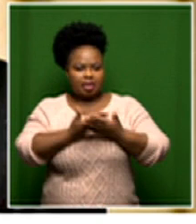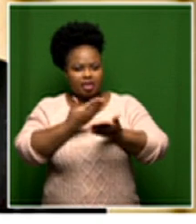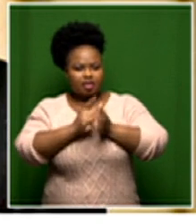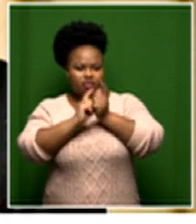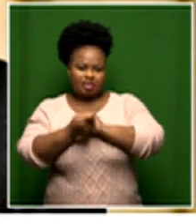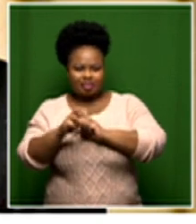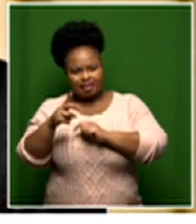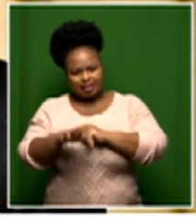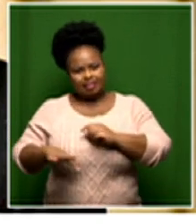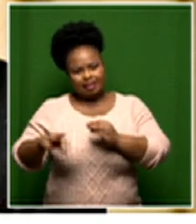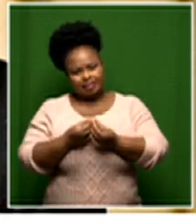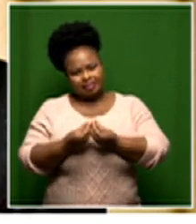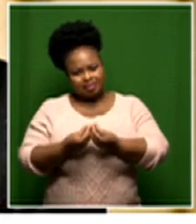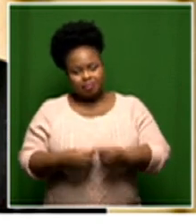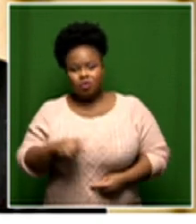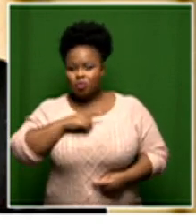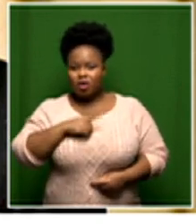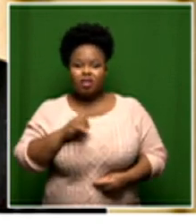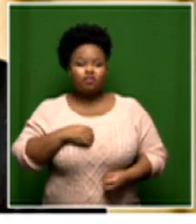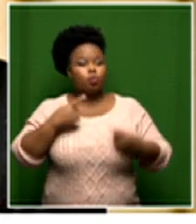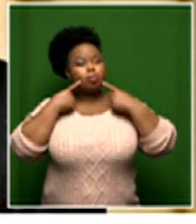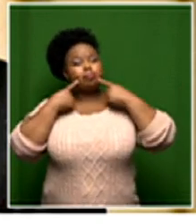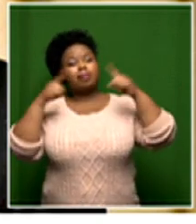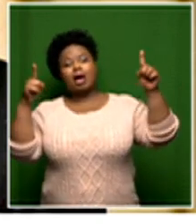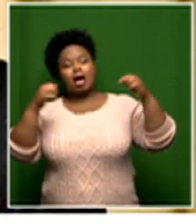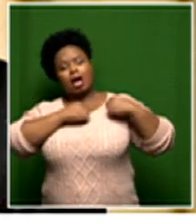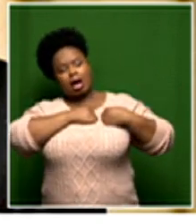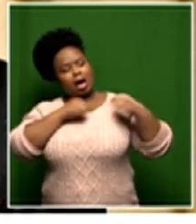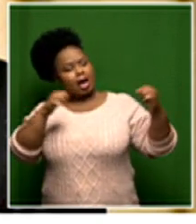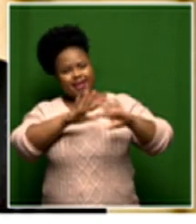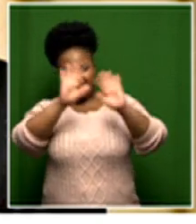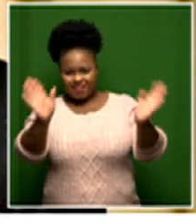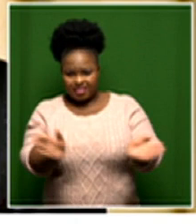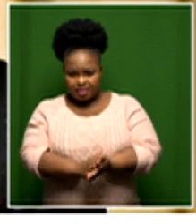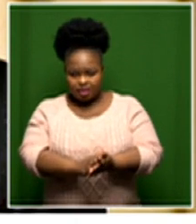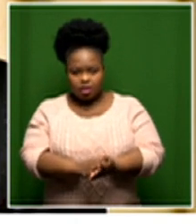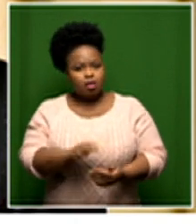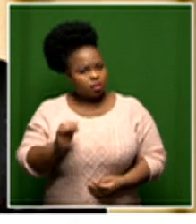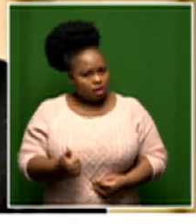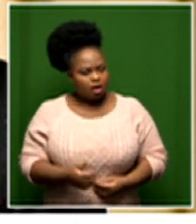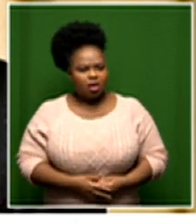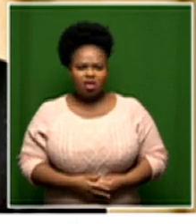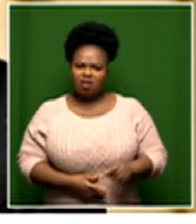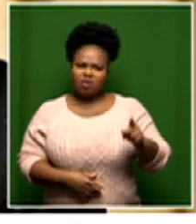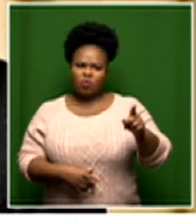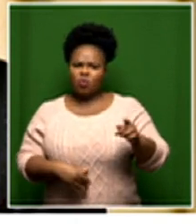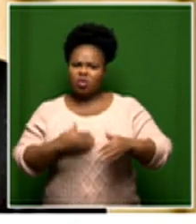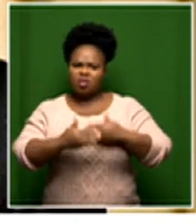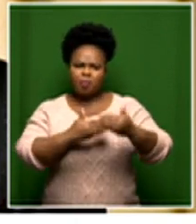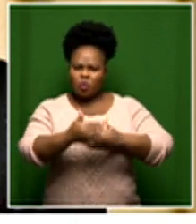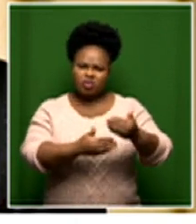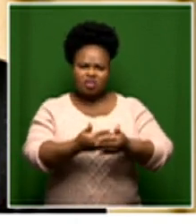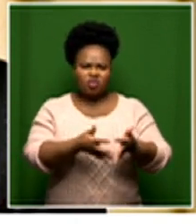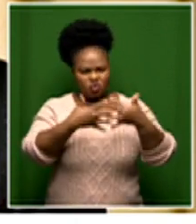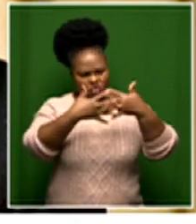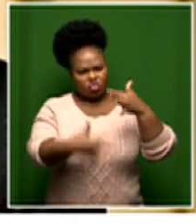certain things. If you're going to go and publish everything out there, you might actually start compromising the way